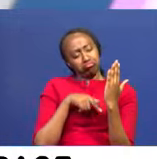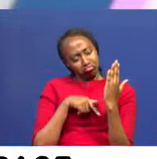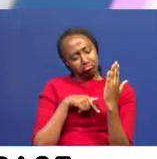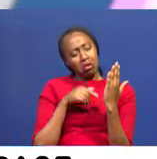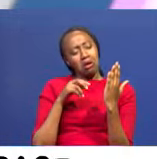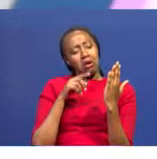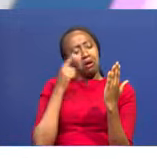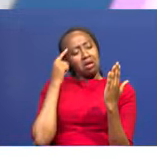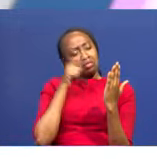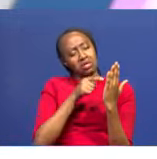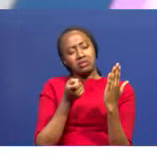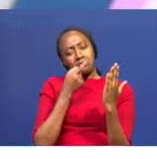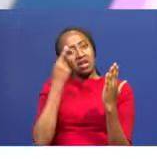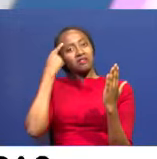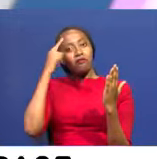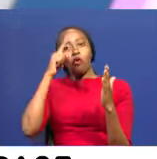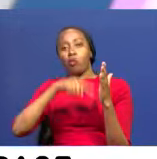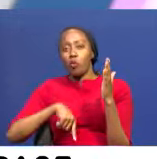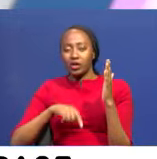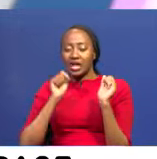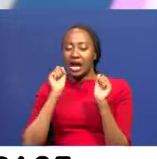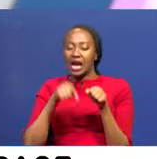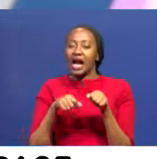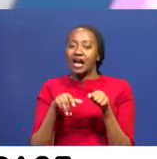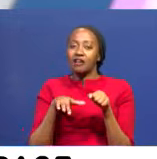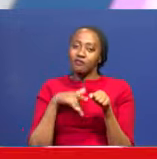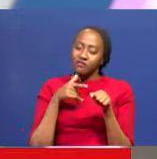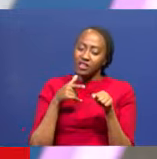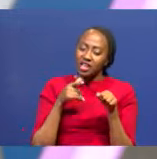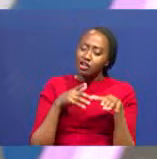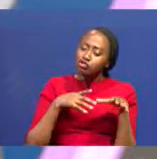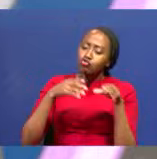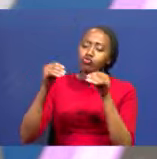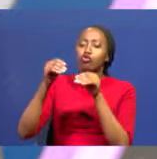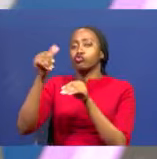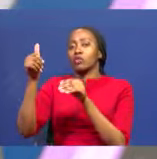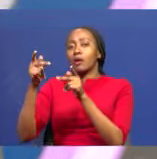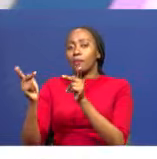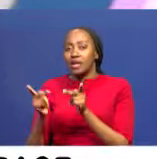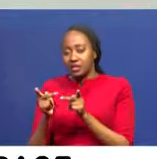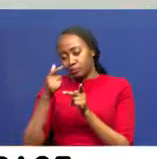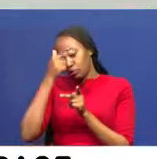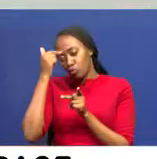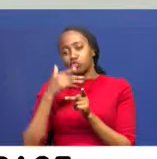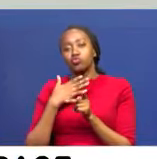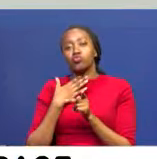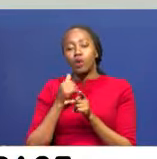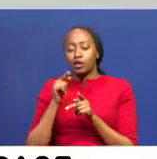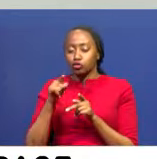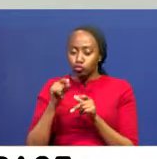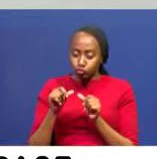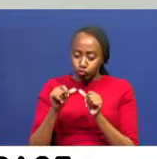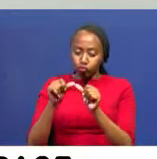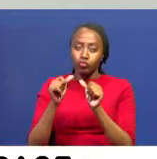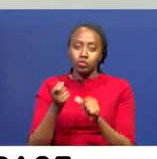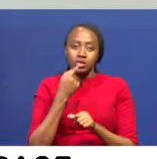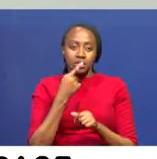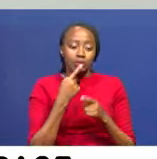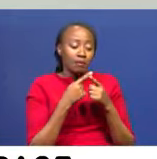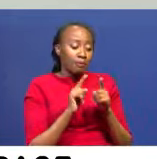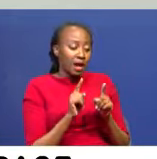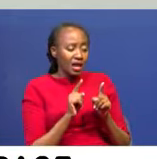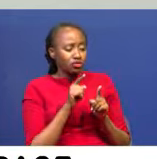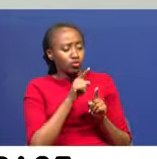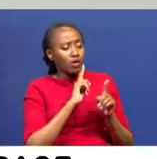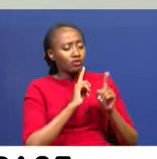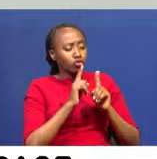and also refer where we feel that a patient needs now further treatment. Yes. And of course, you have just mentioned one of the issues